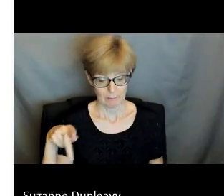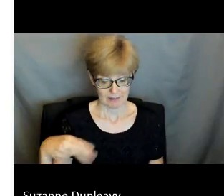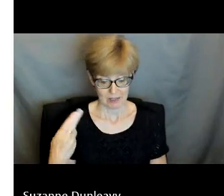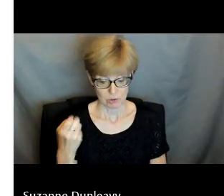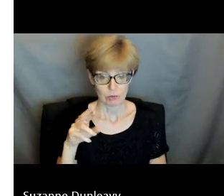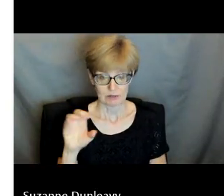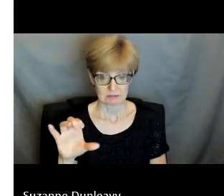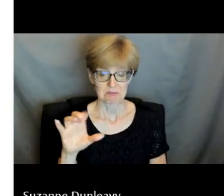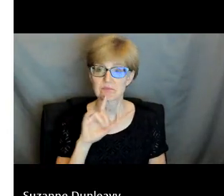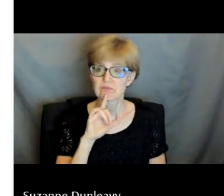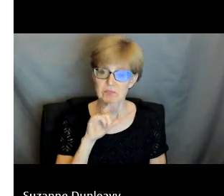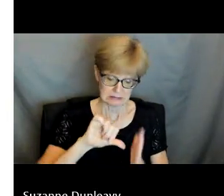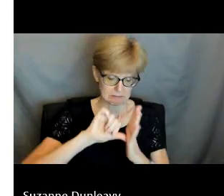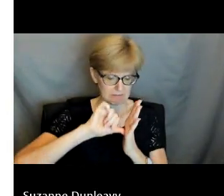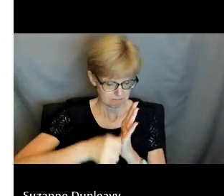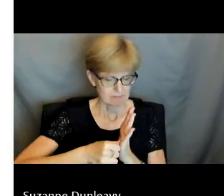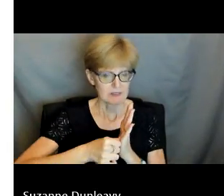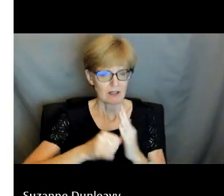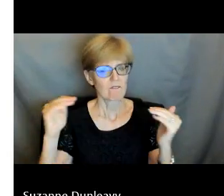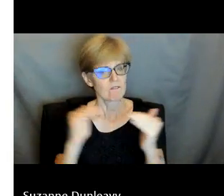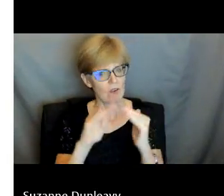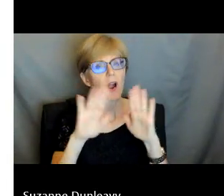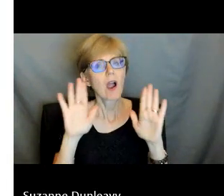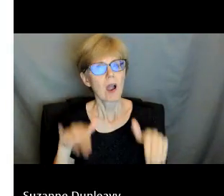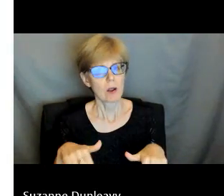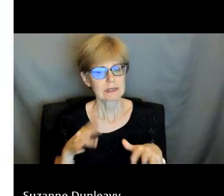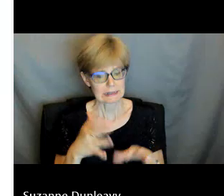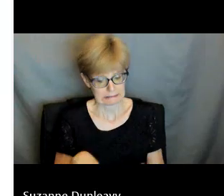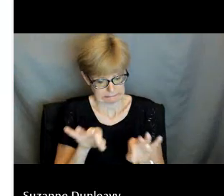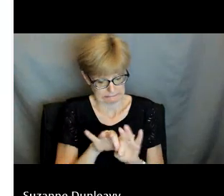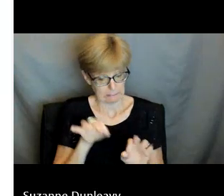we put a very strong emphasis on fair housing and its importance.